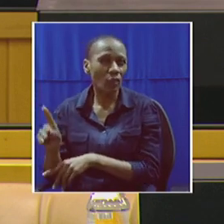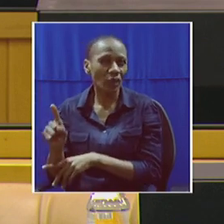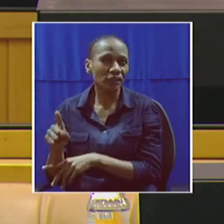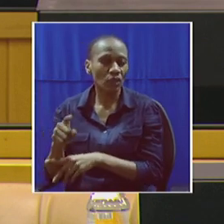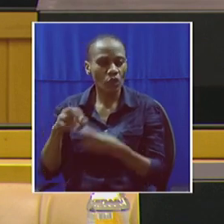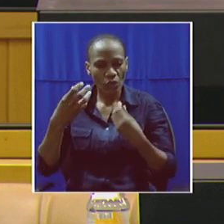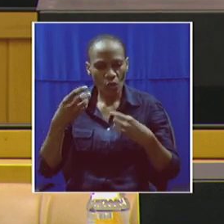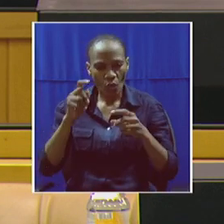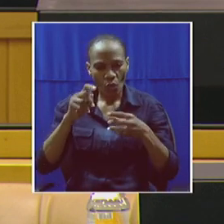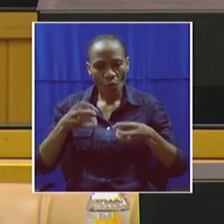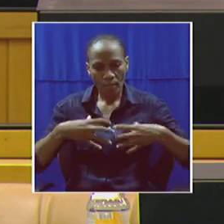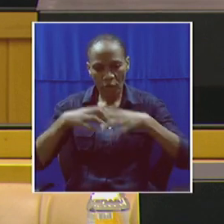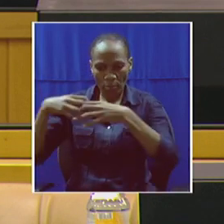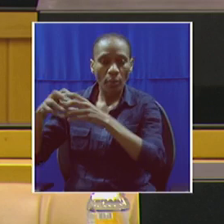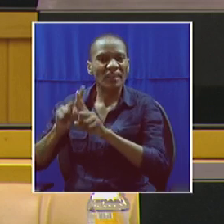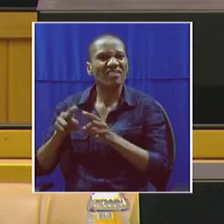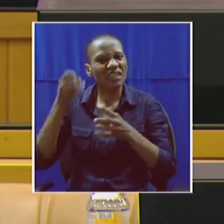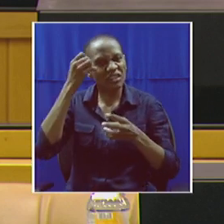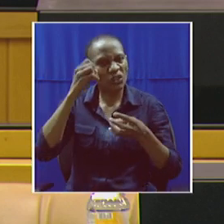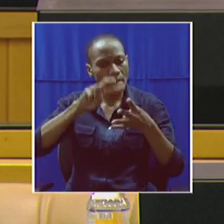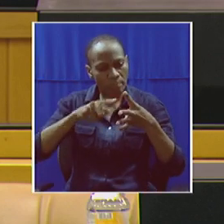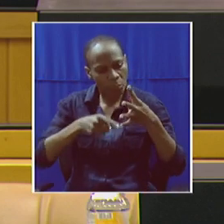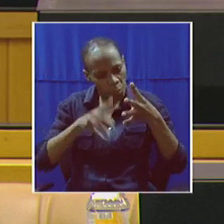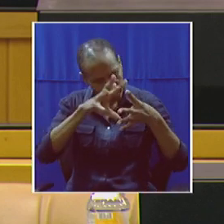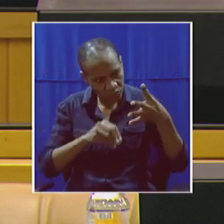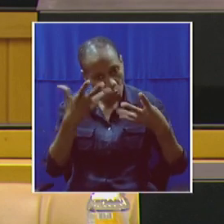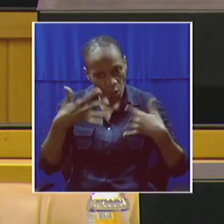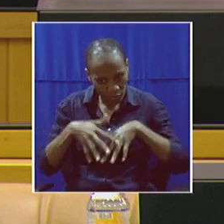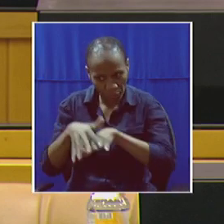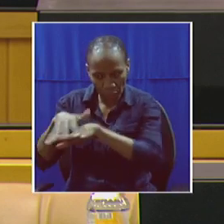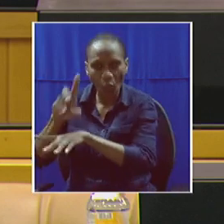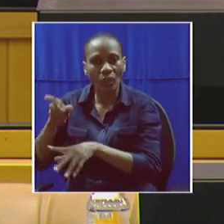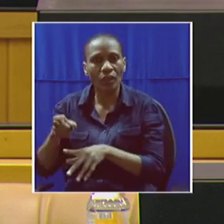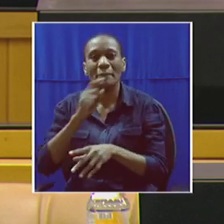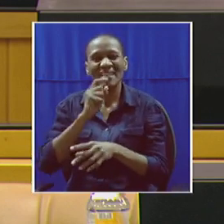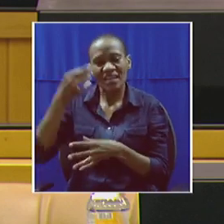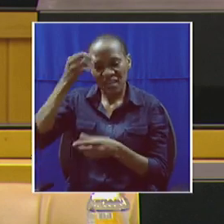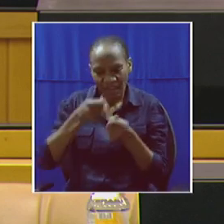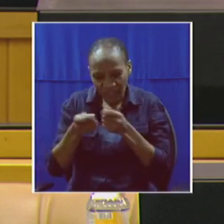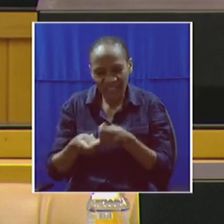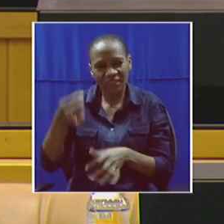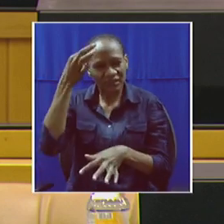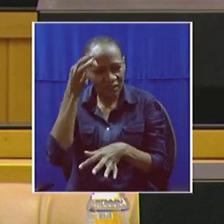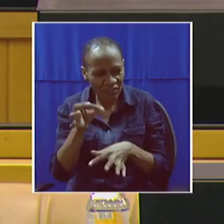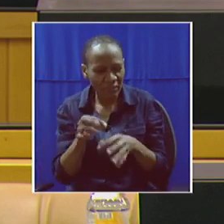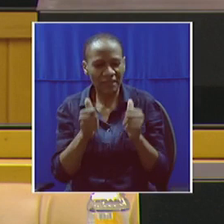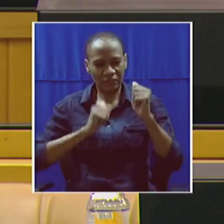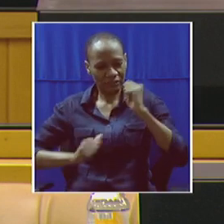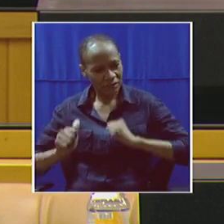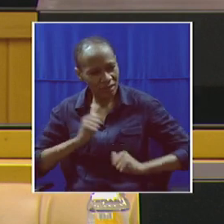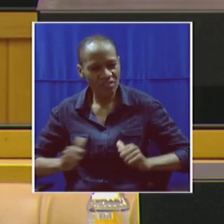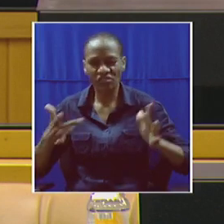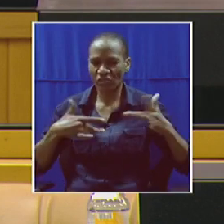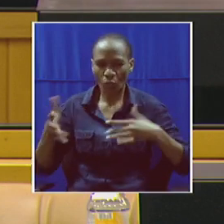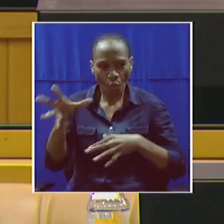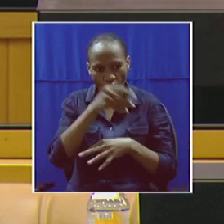implemented in order to address all the governance operational and financial inefficiencies within the